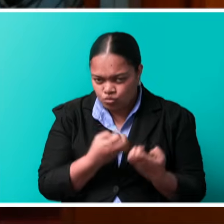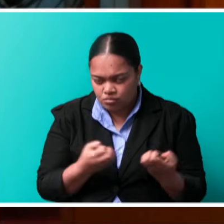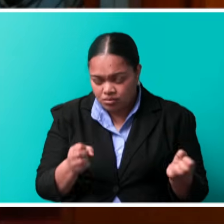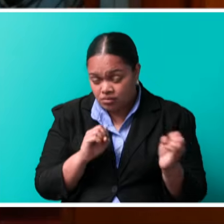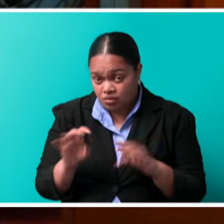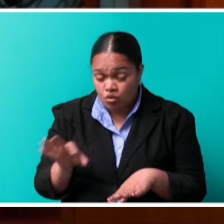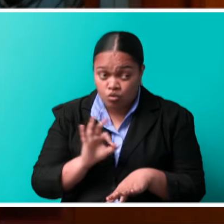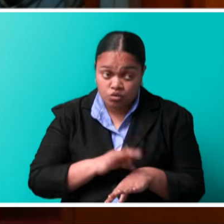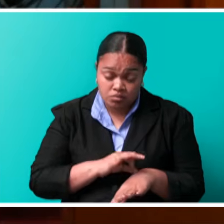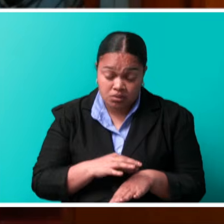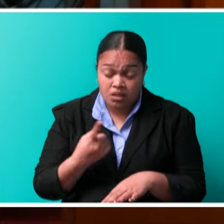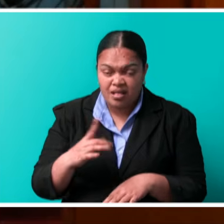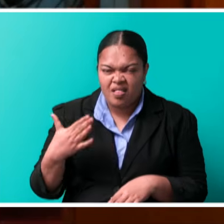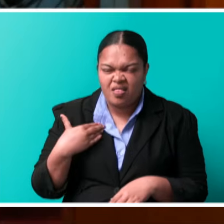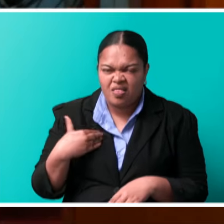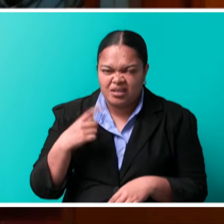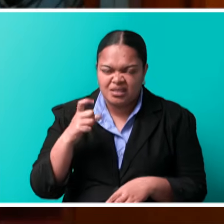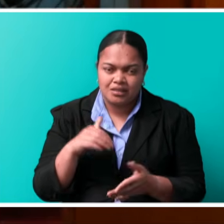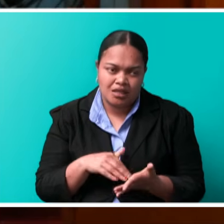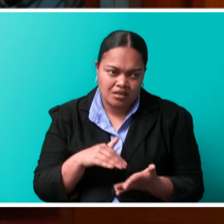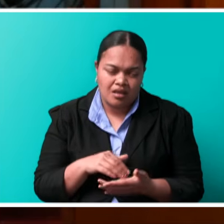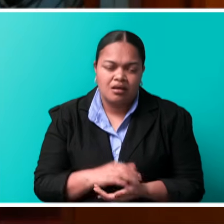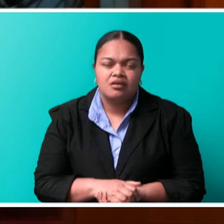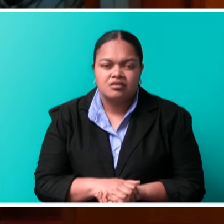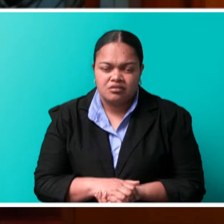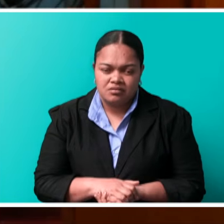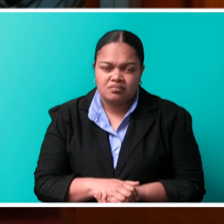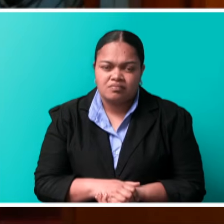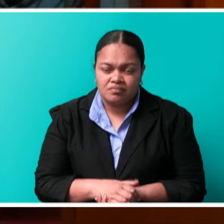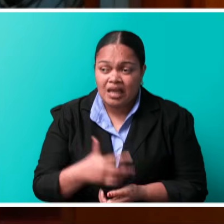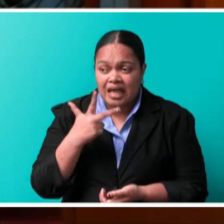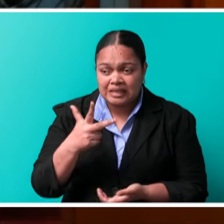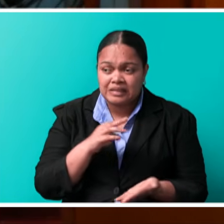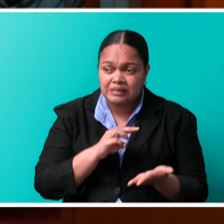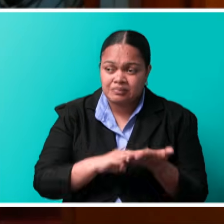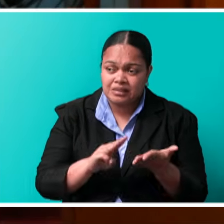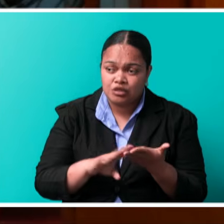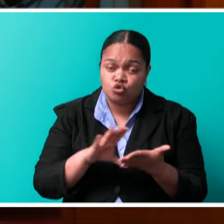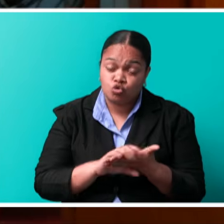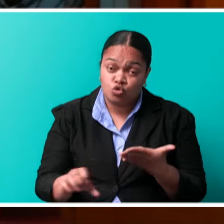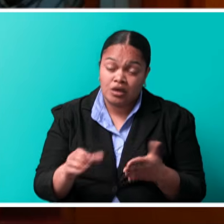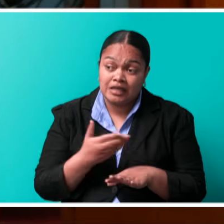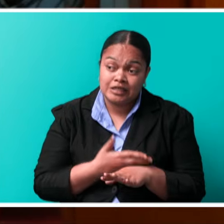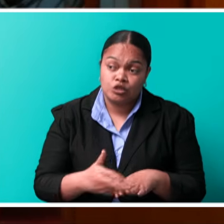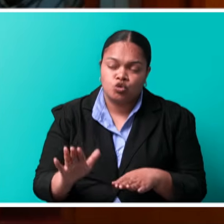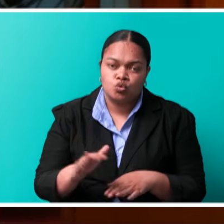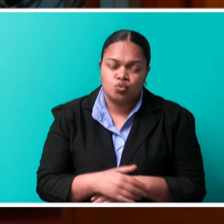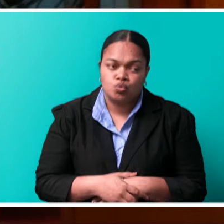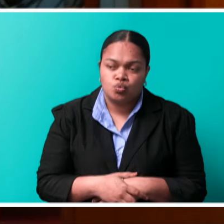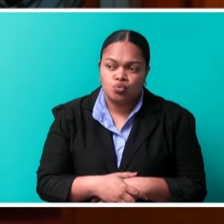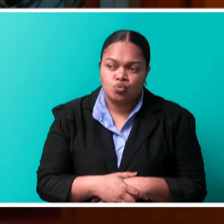hospitals, and health centers. It also provides $8 million towards the new National Tertiary